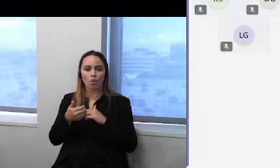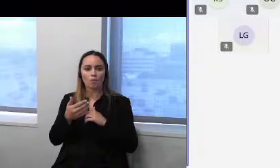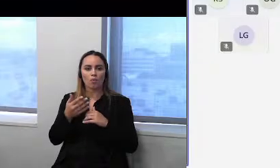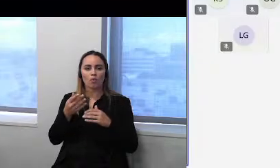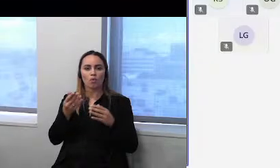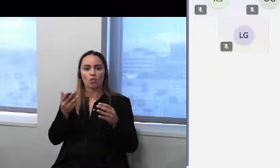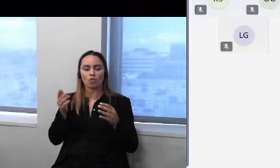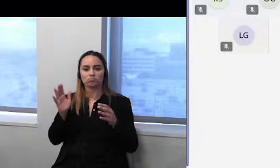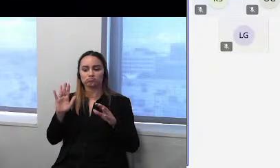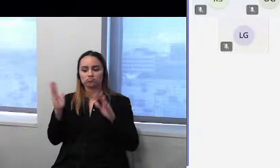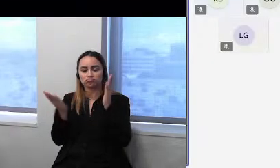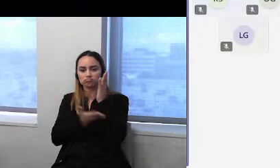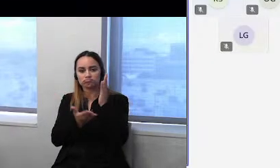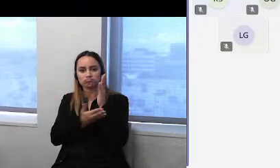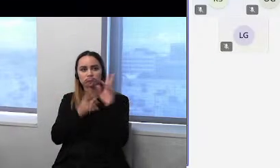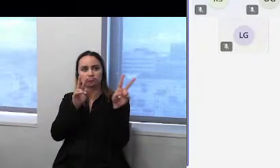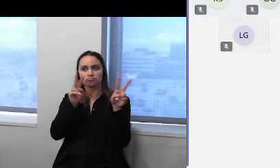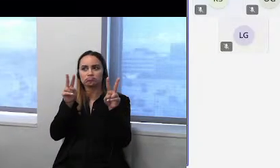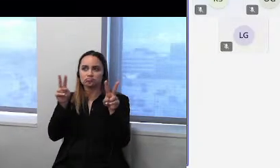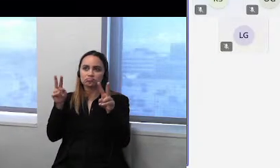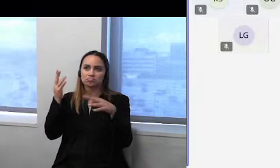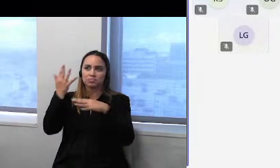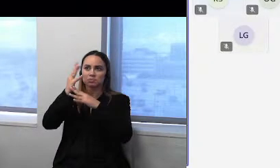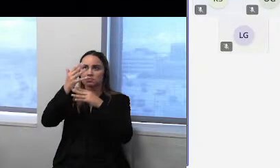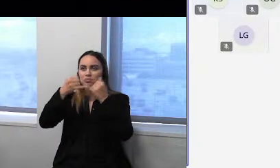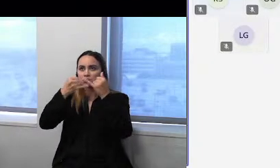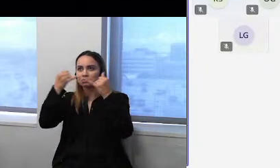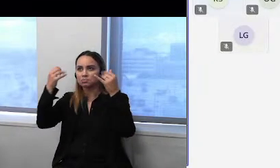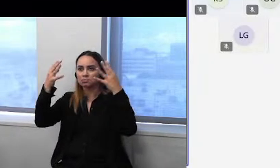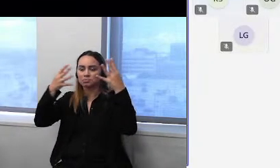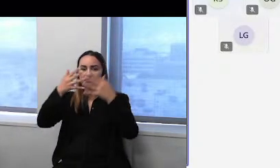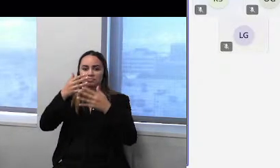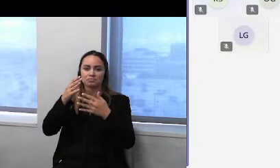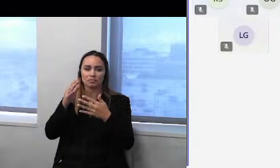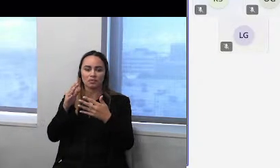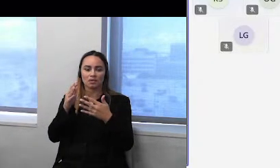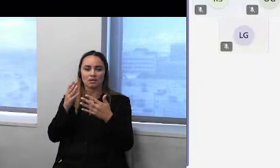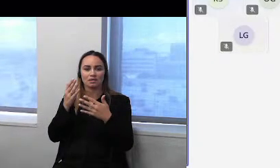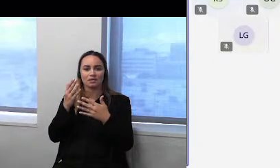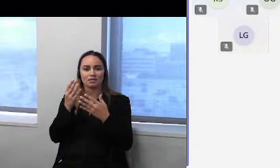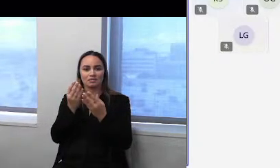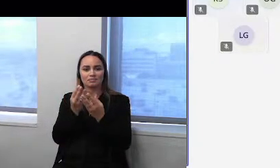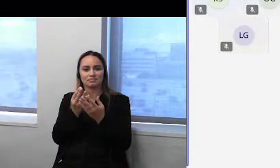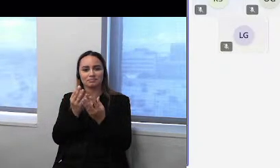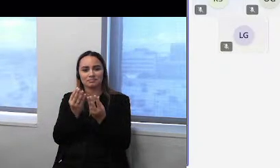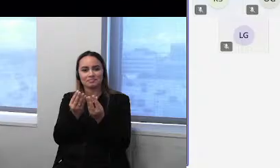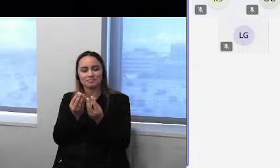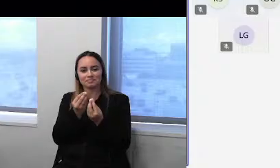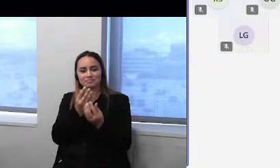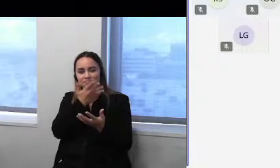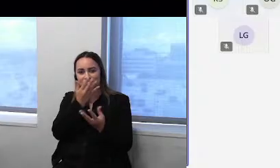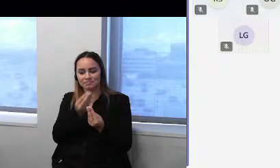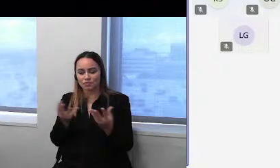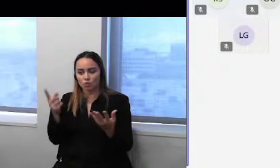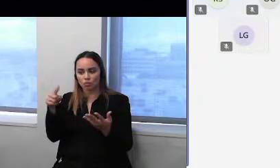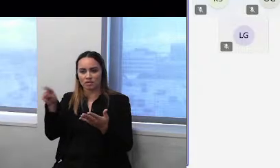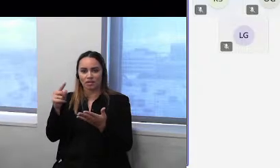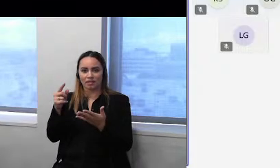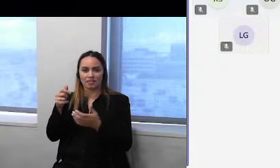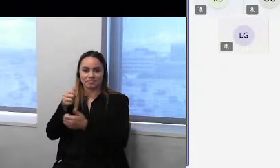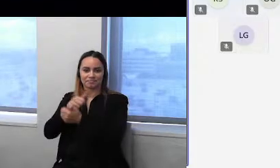management, and also the vegetation management that you subcontract or that